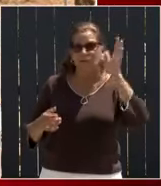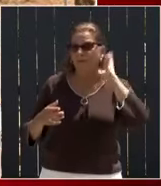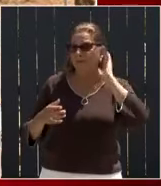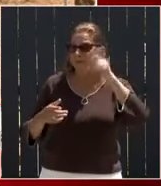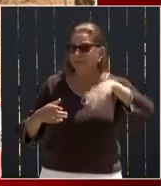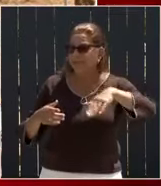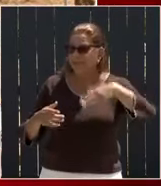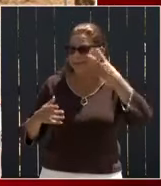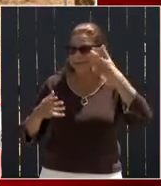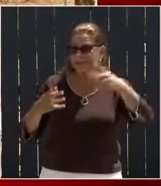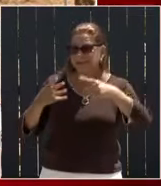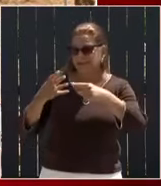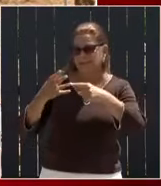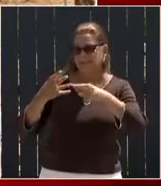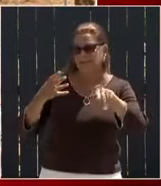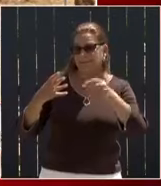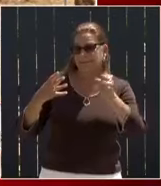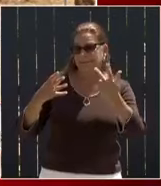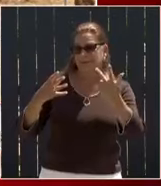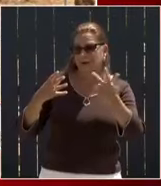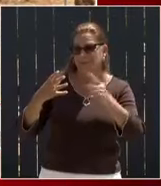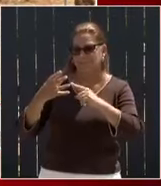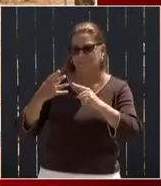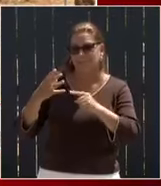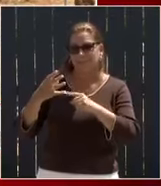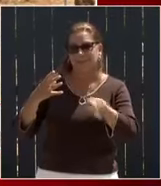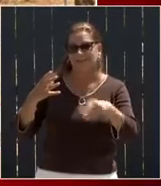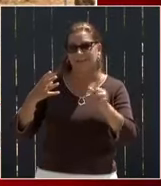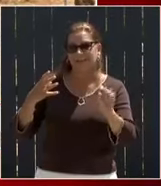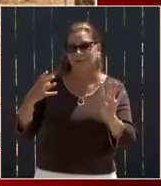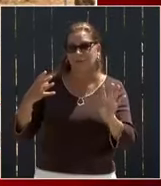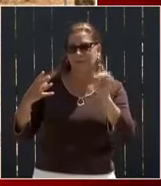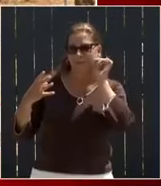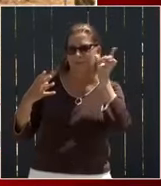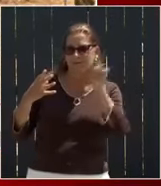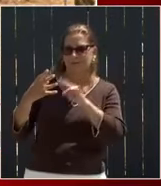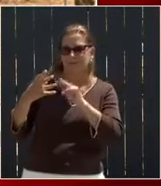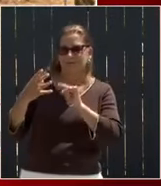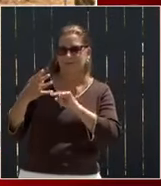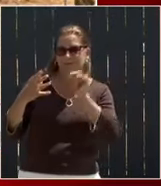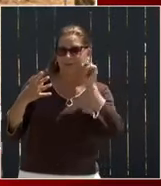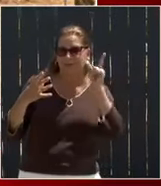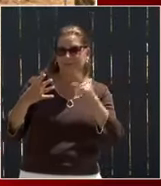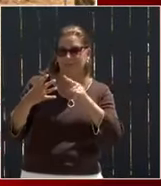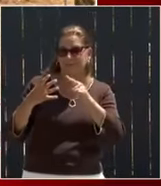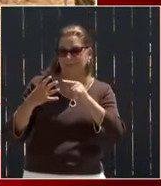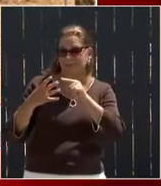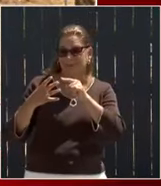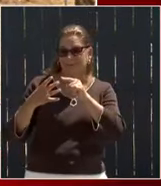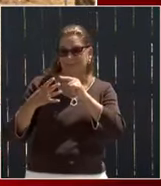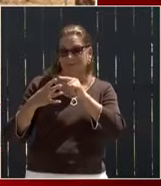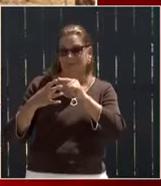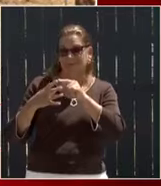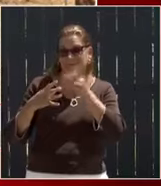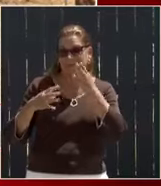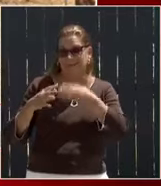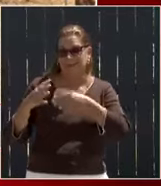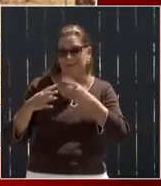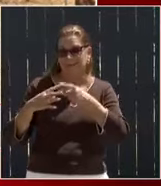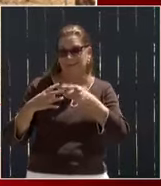the mayor now when we're pulling it across the line. And I hope I will be here to pull the